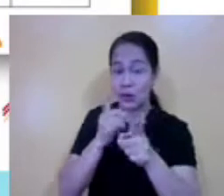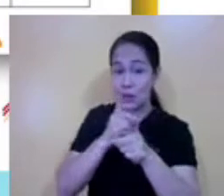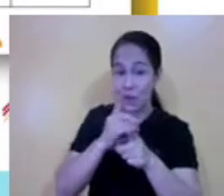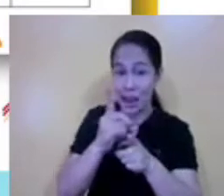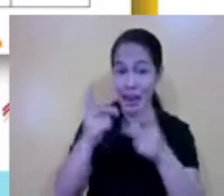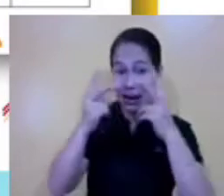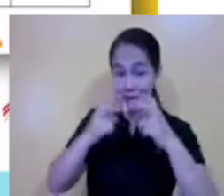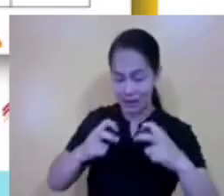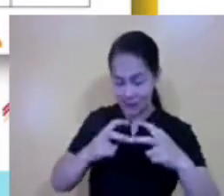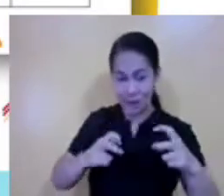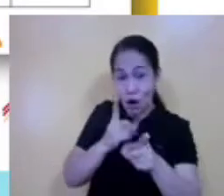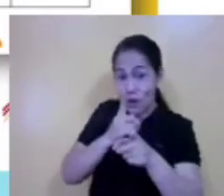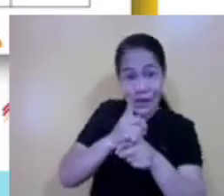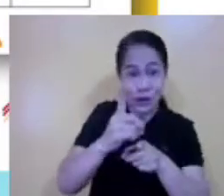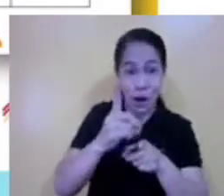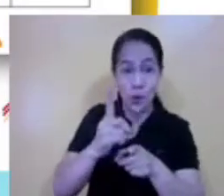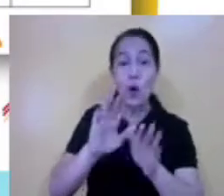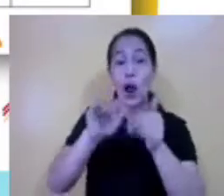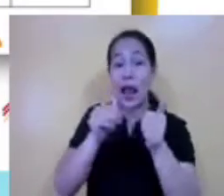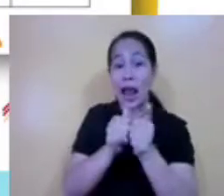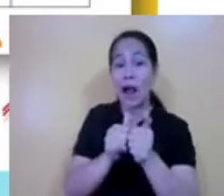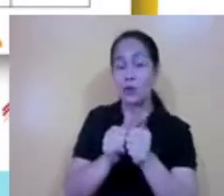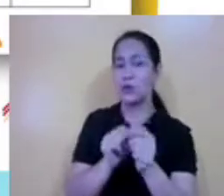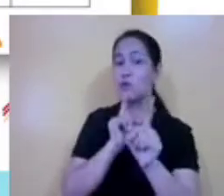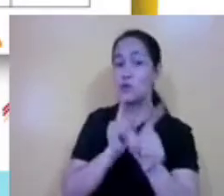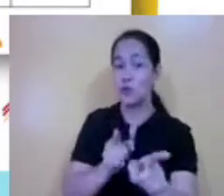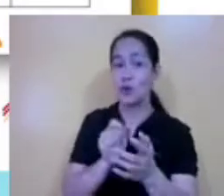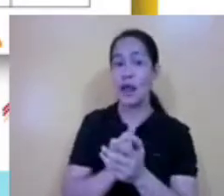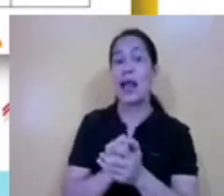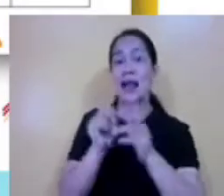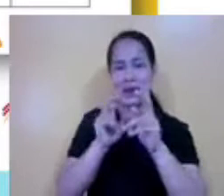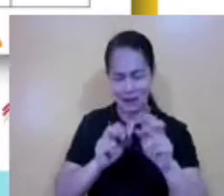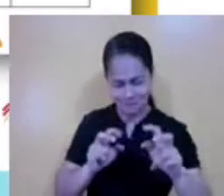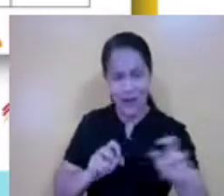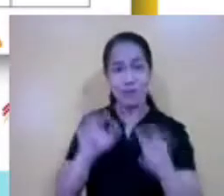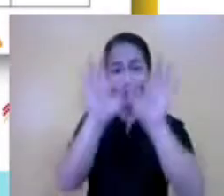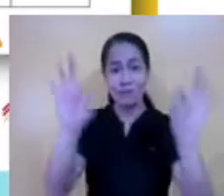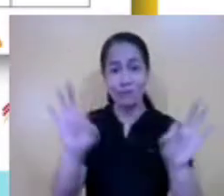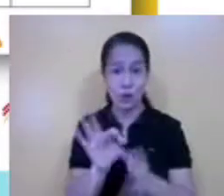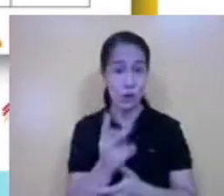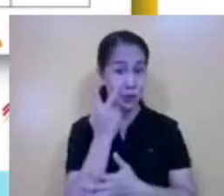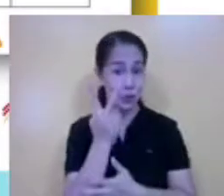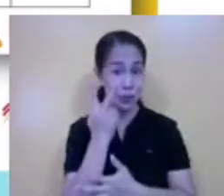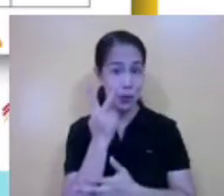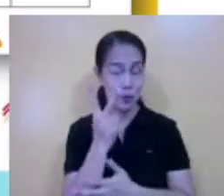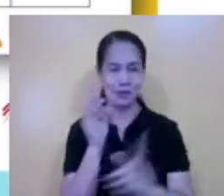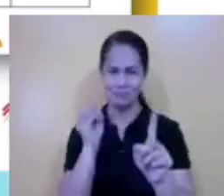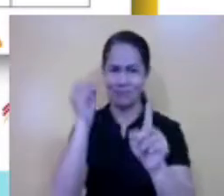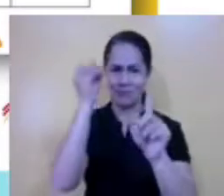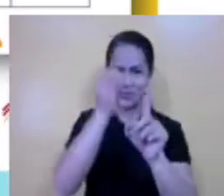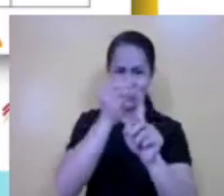directions on how you will answer this reflection form. You can see there the objective that the form